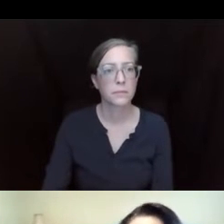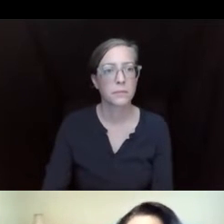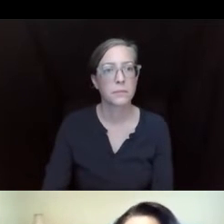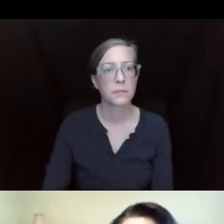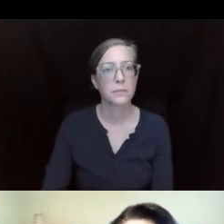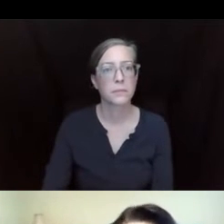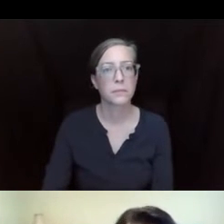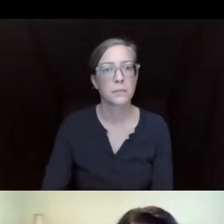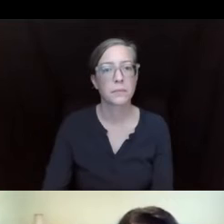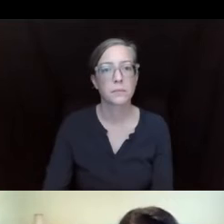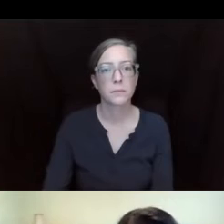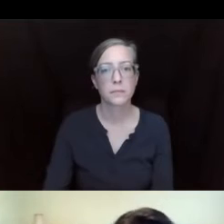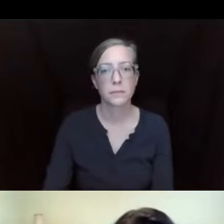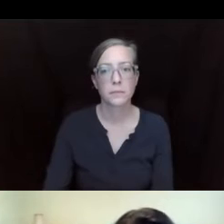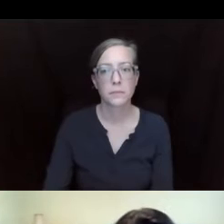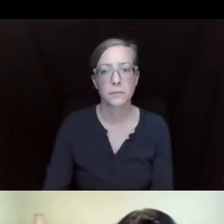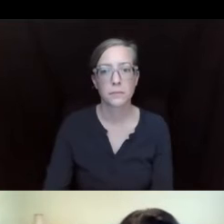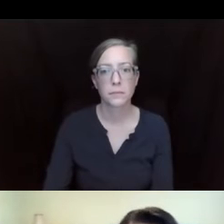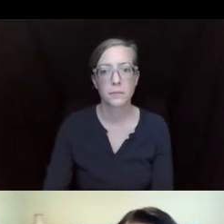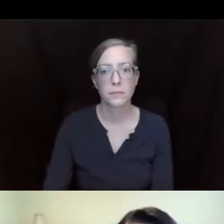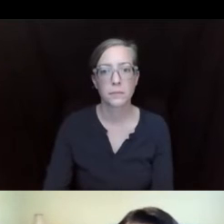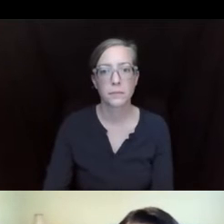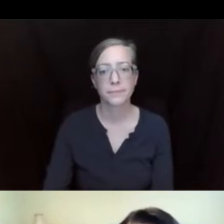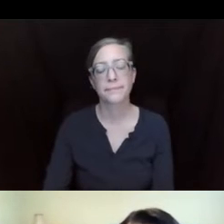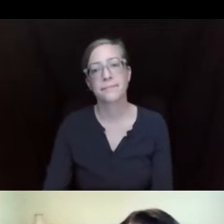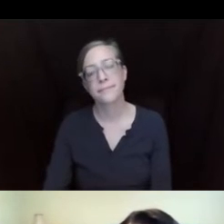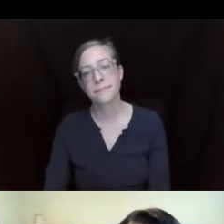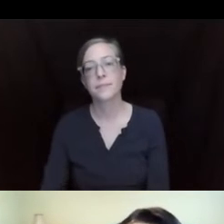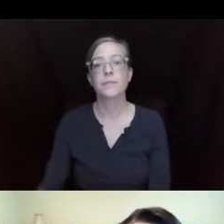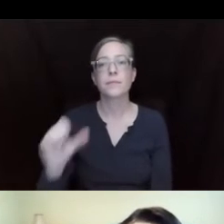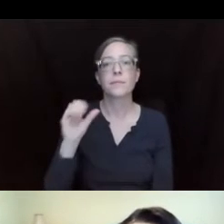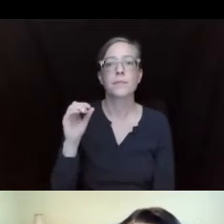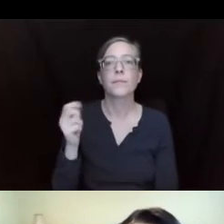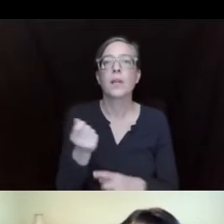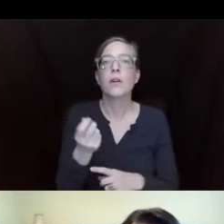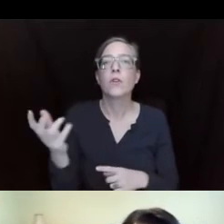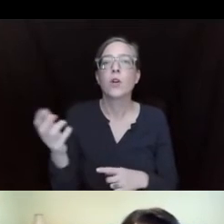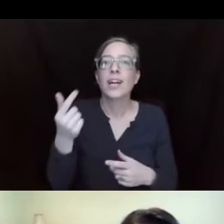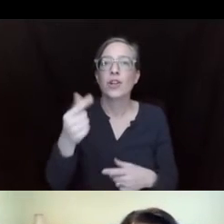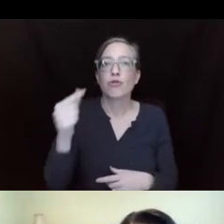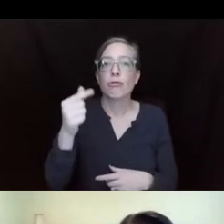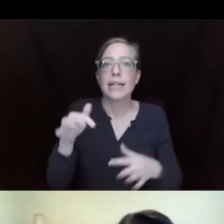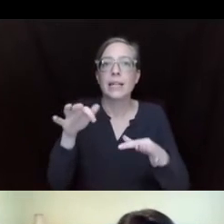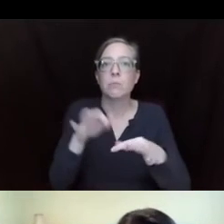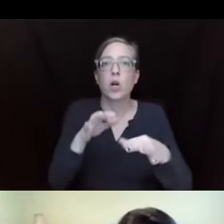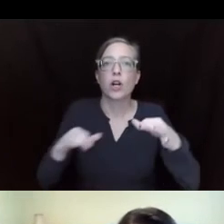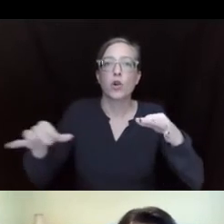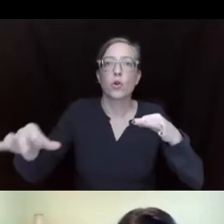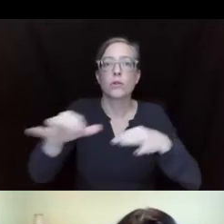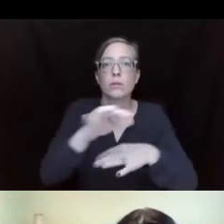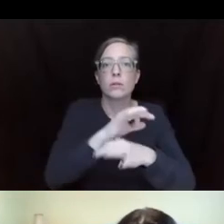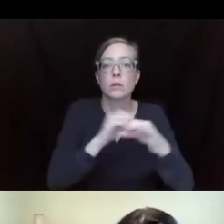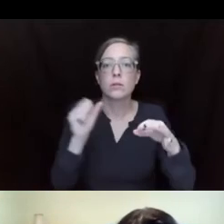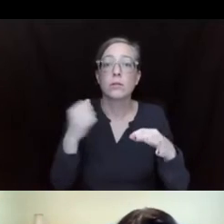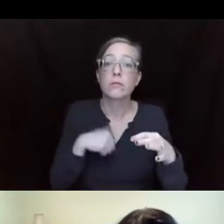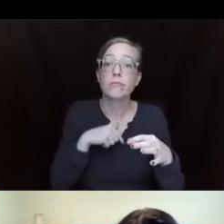Okay, so I put a couple of, oh, come on. I put a couple of green particles so we can actually see the movement of the